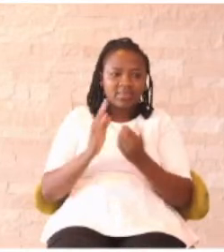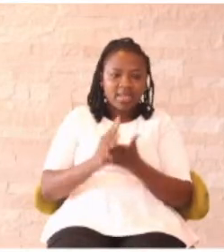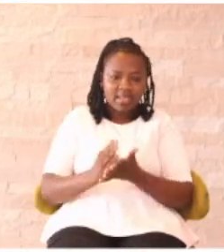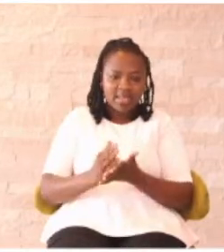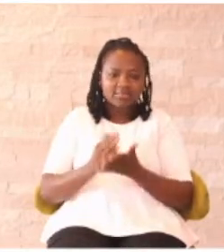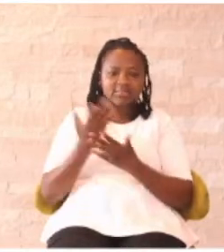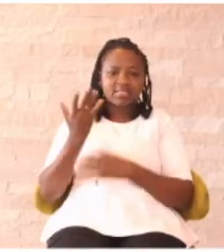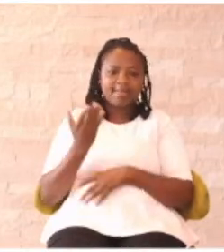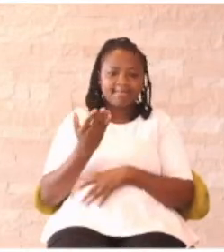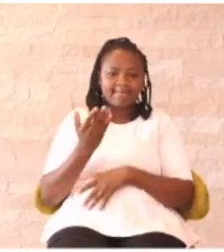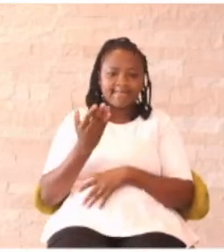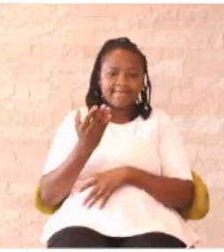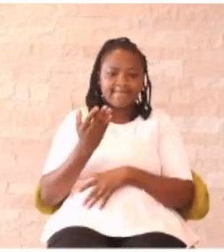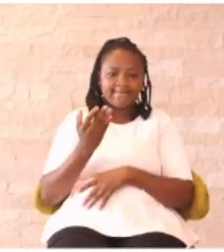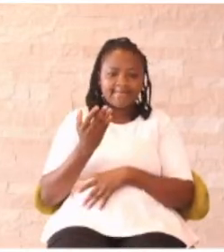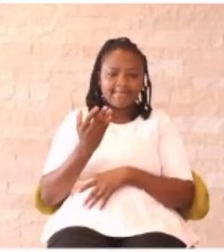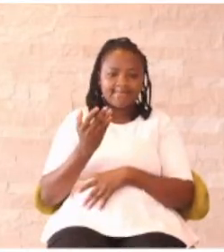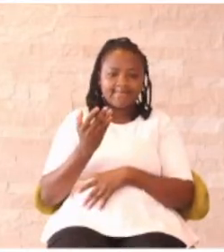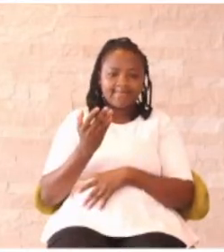these